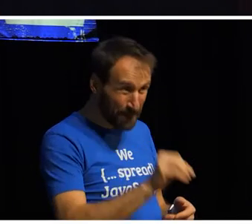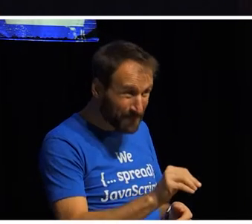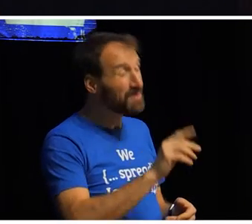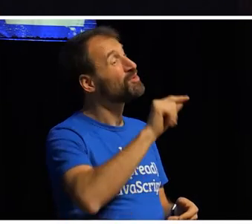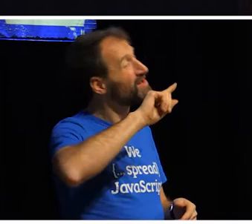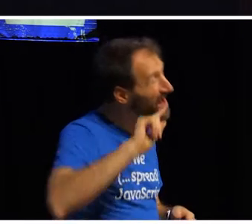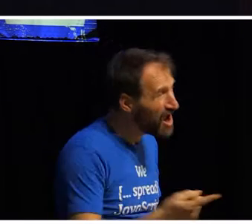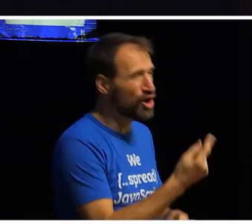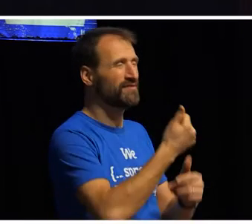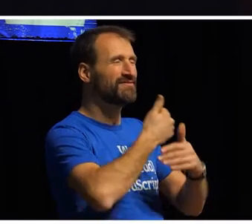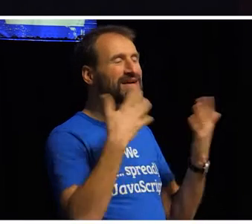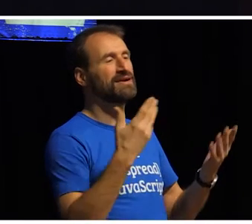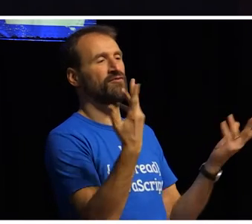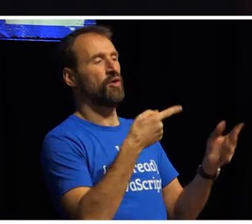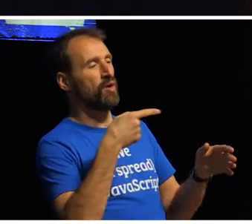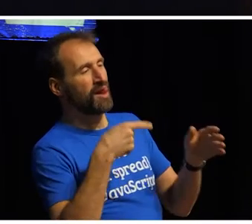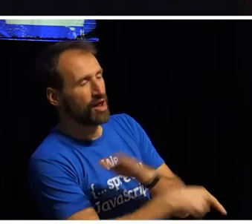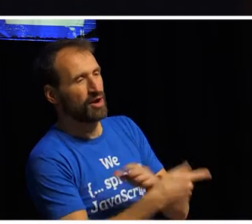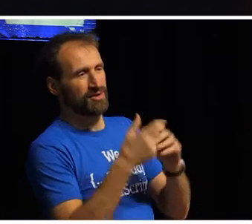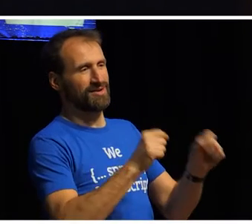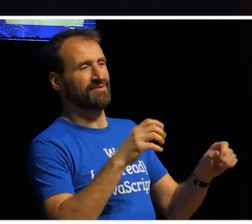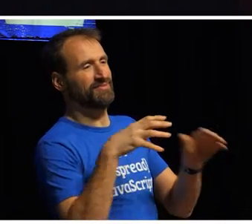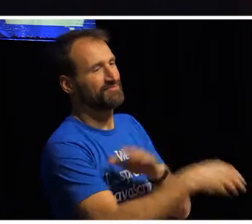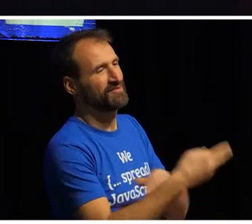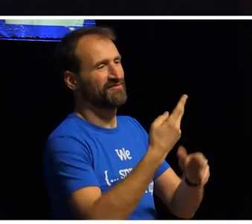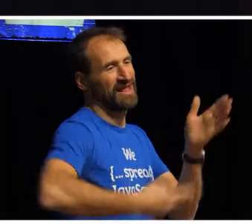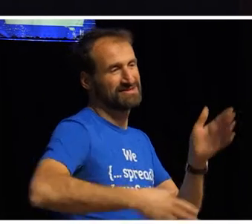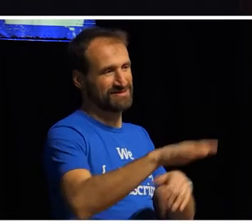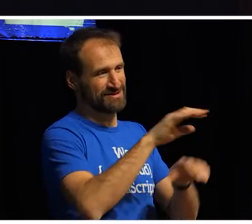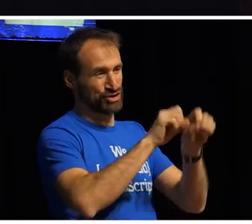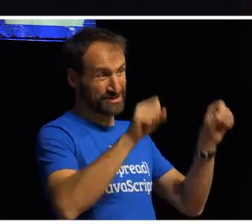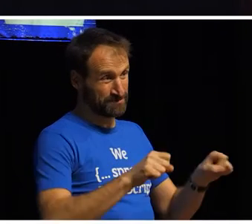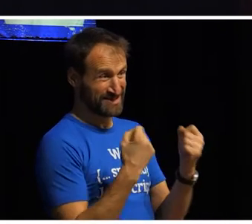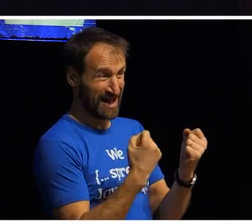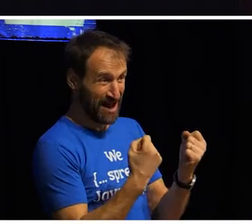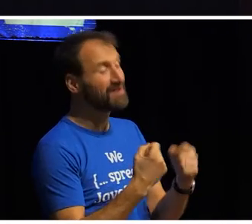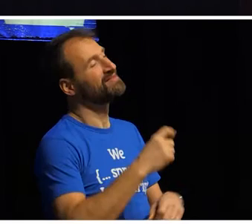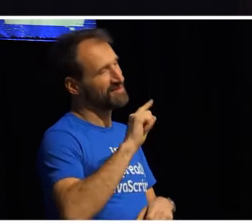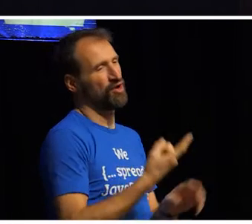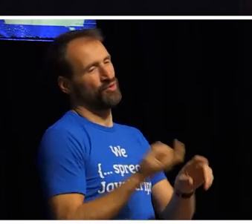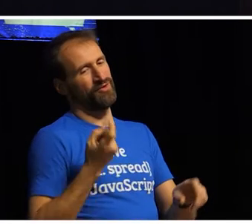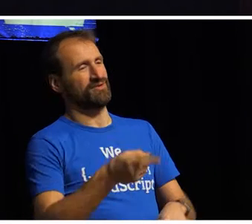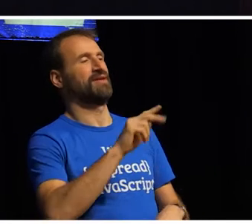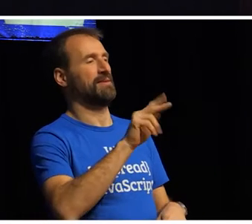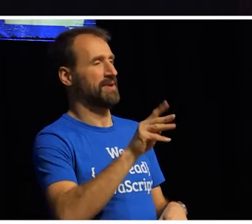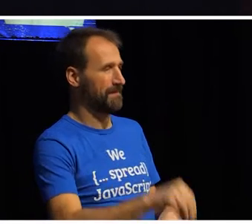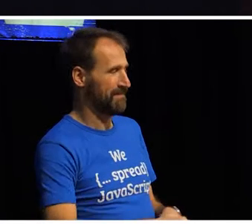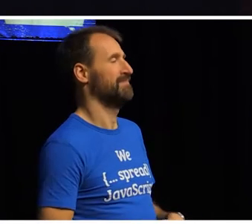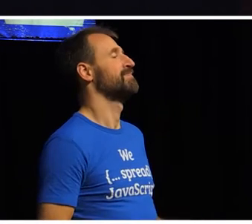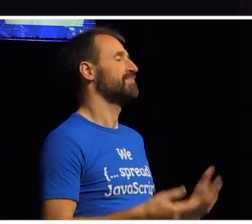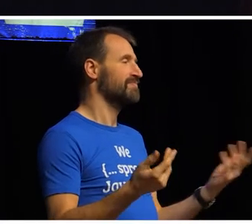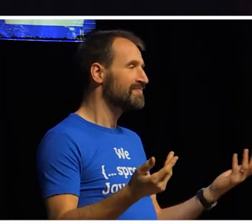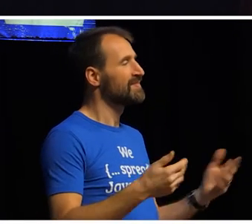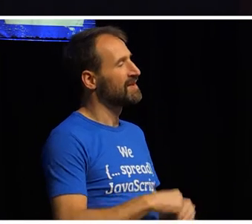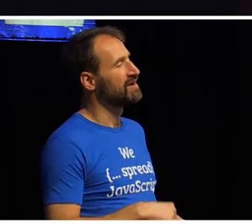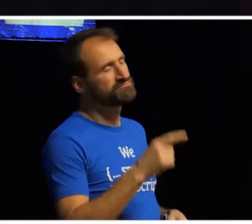NPM or come from these packages so it's they're different sources that can lead into your system this is not a theoretical problem it's practical roughly 1